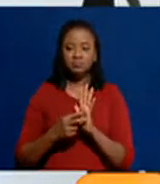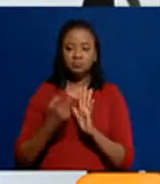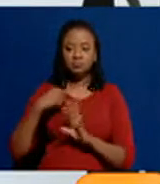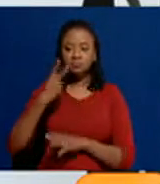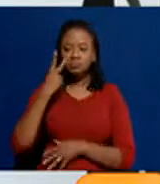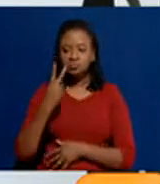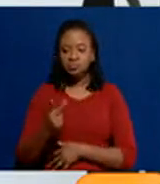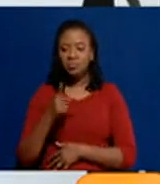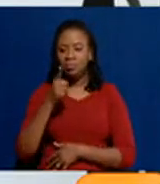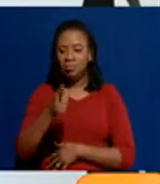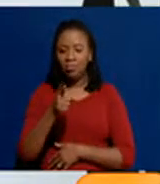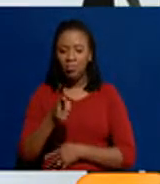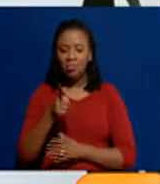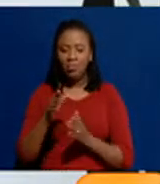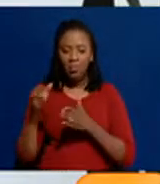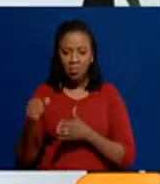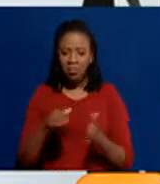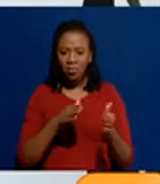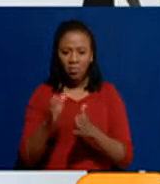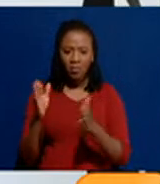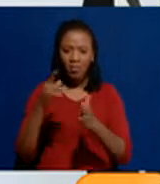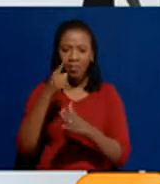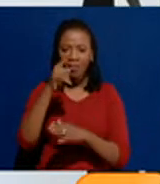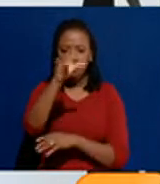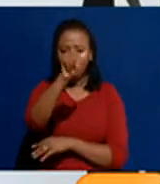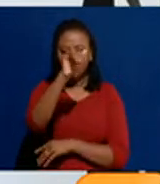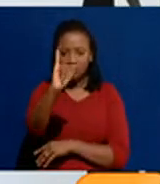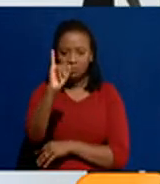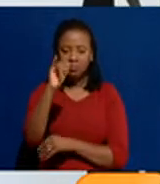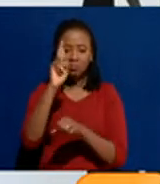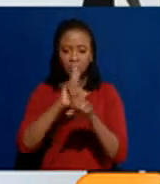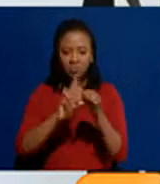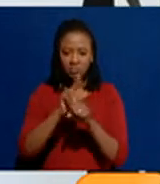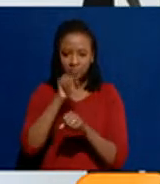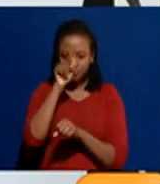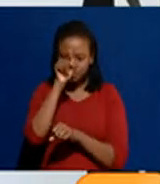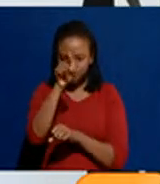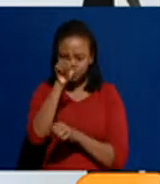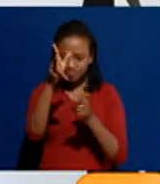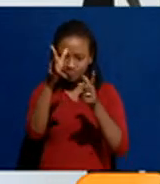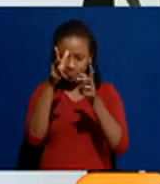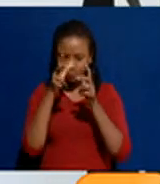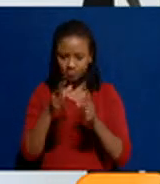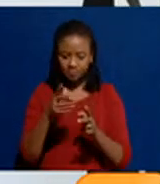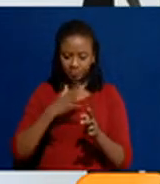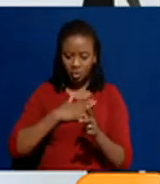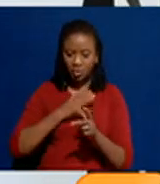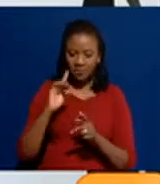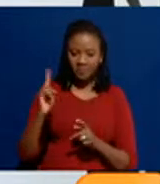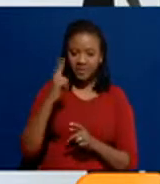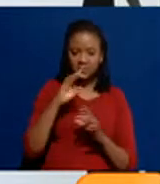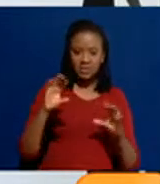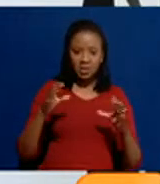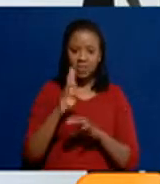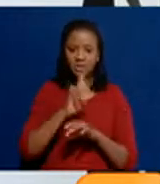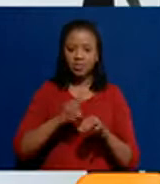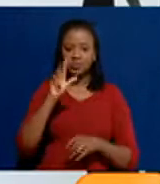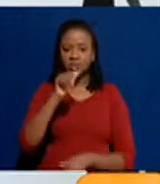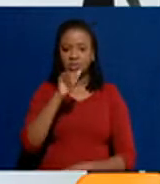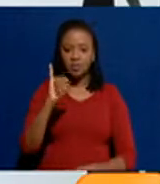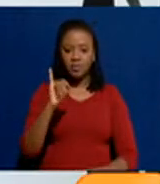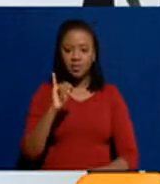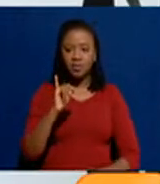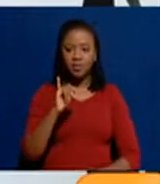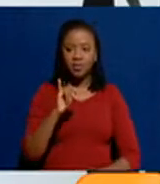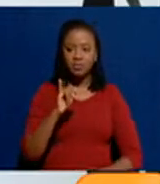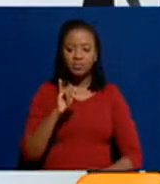opportunity in the world right now about artificial intelligence. Then we say, let us be the first company that is using artificial intelligence for social